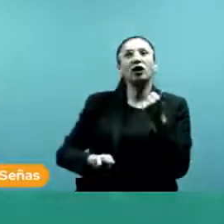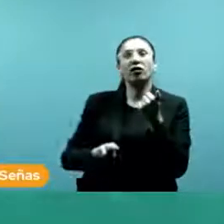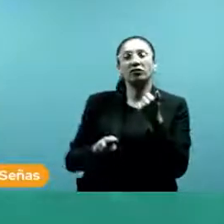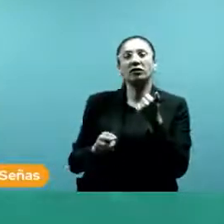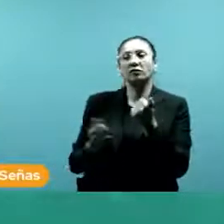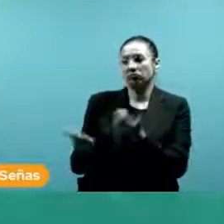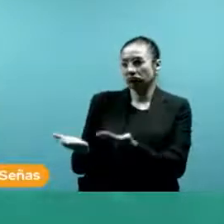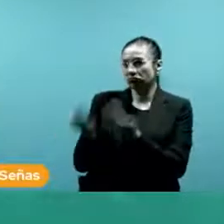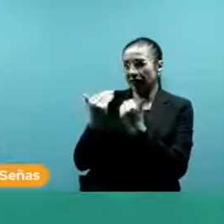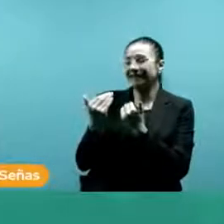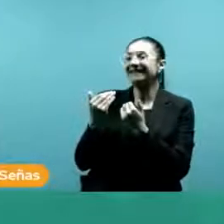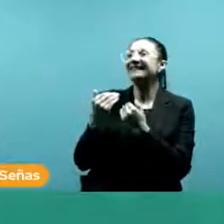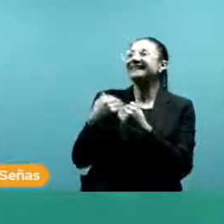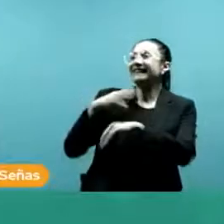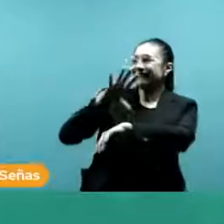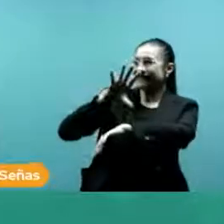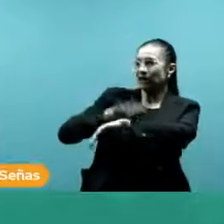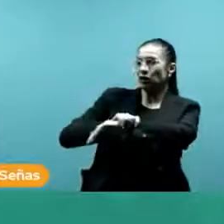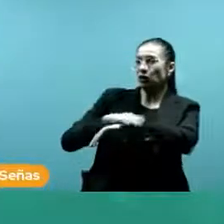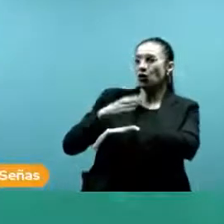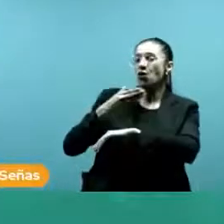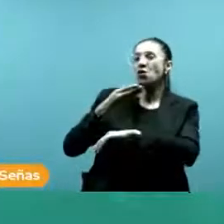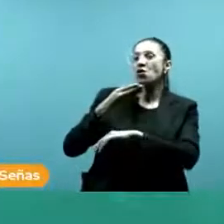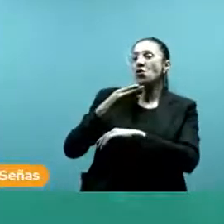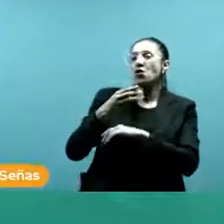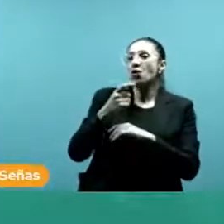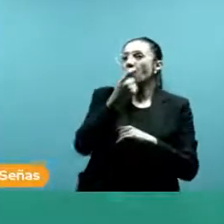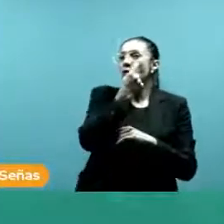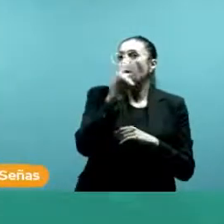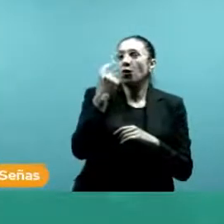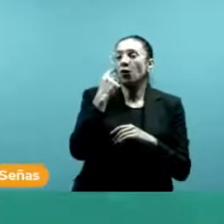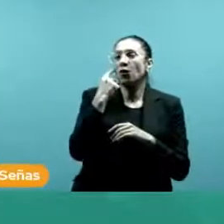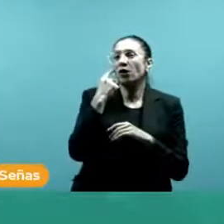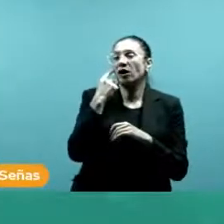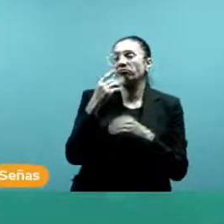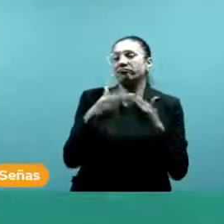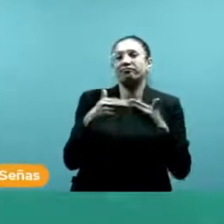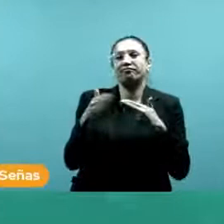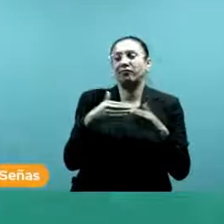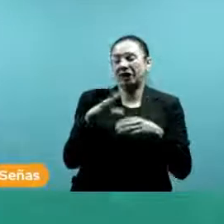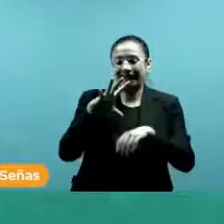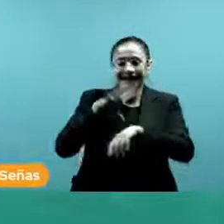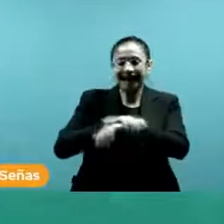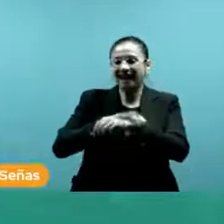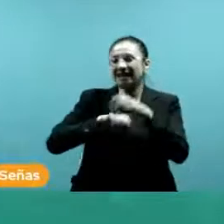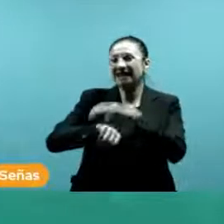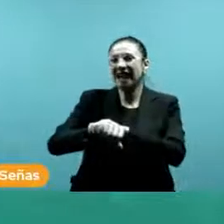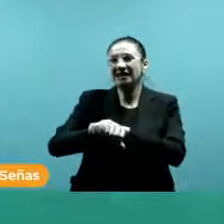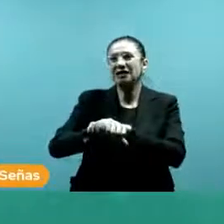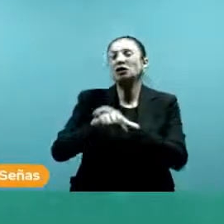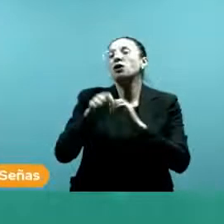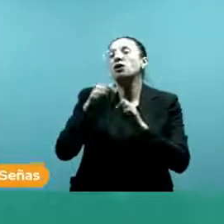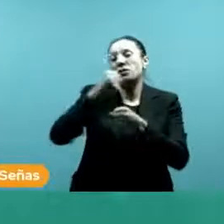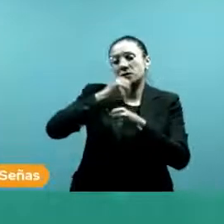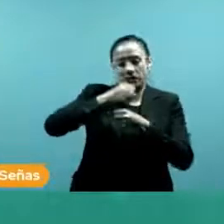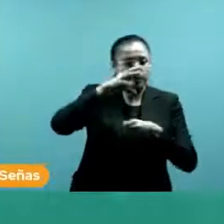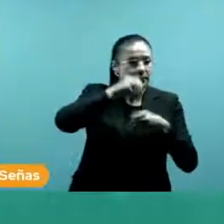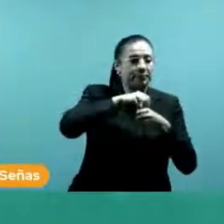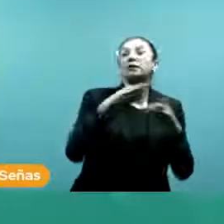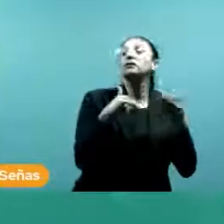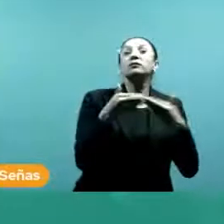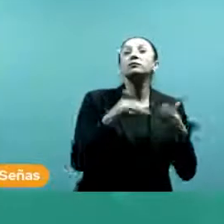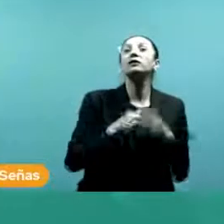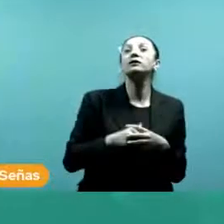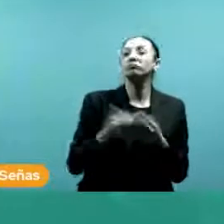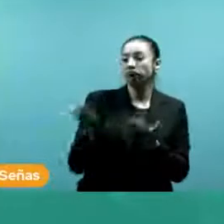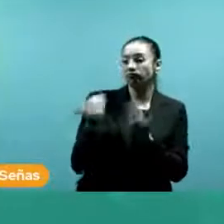judíos the industry, para que trabajaran como esclavos and en cualquier actividad económica que se requiriera, que podía ser